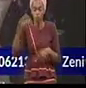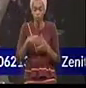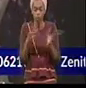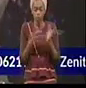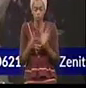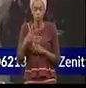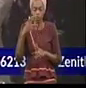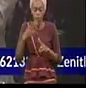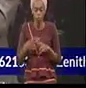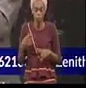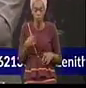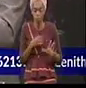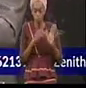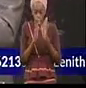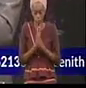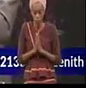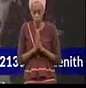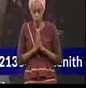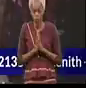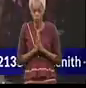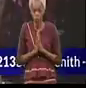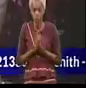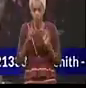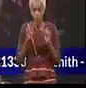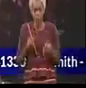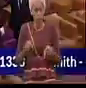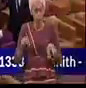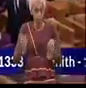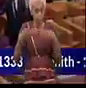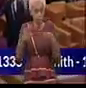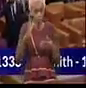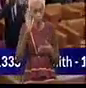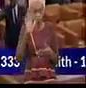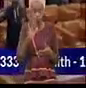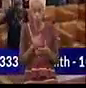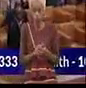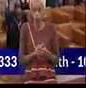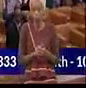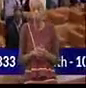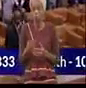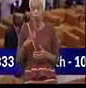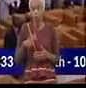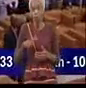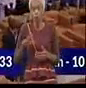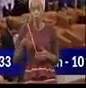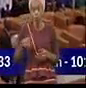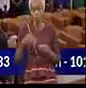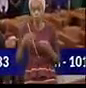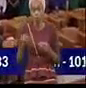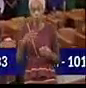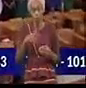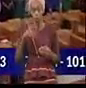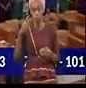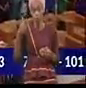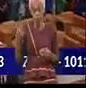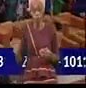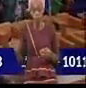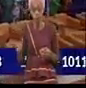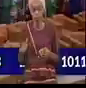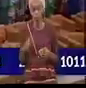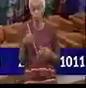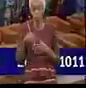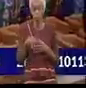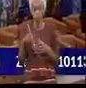name, we are praying. Please, you can open your eyes and drop the tithe into the bags being passed around by our